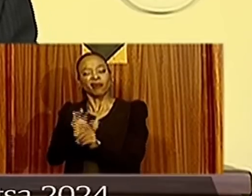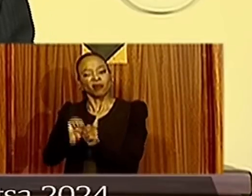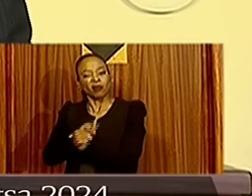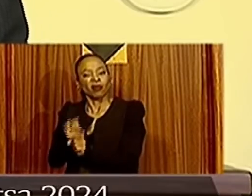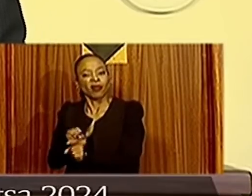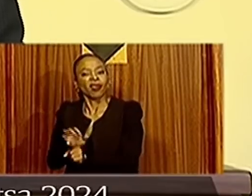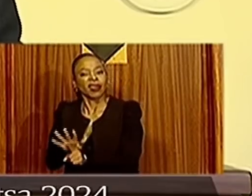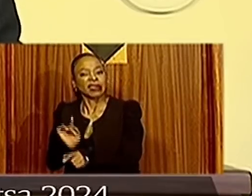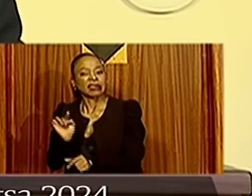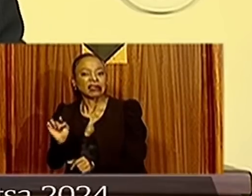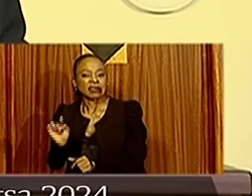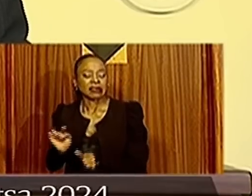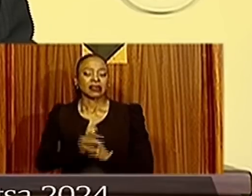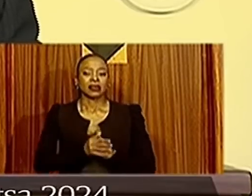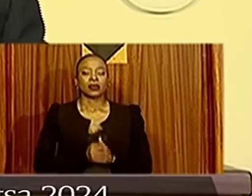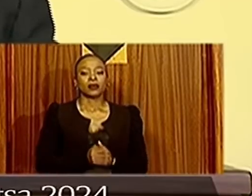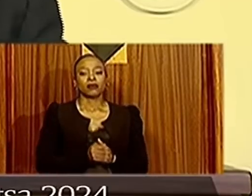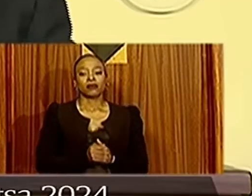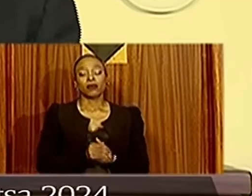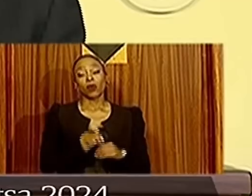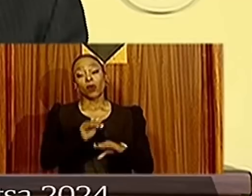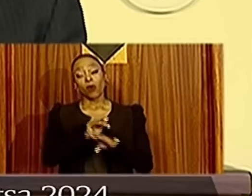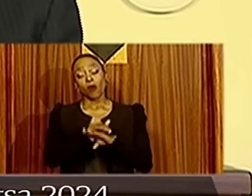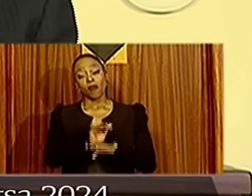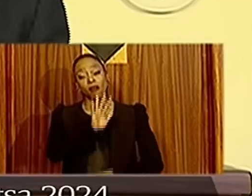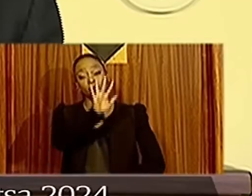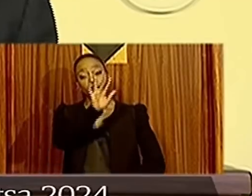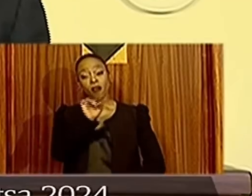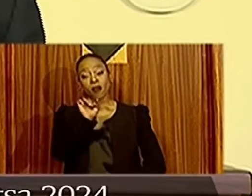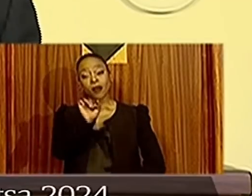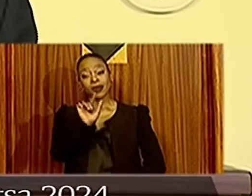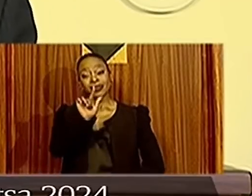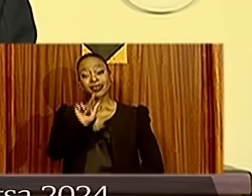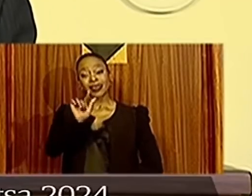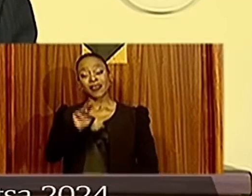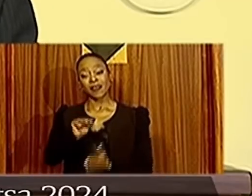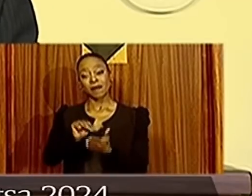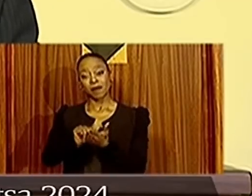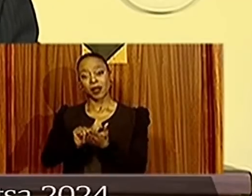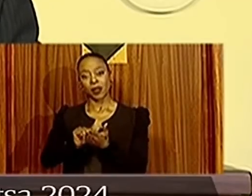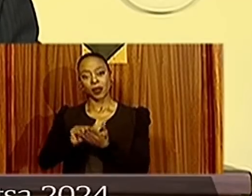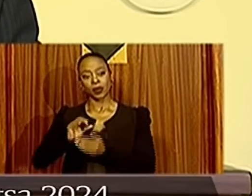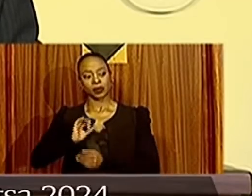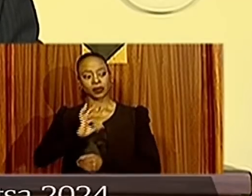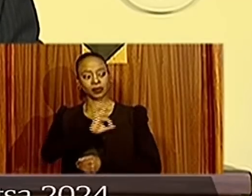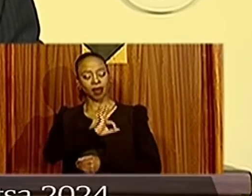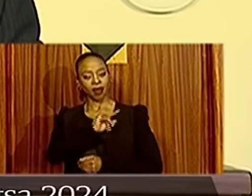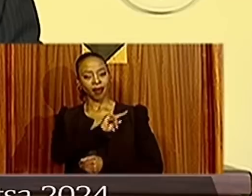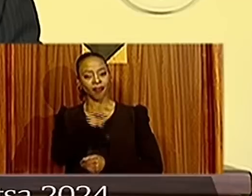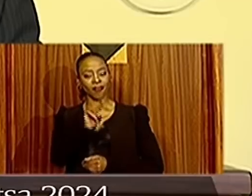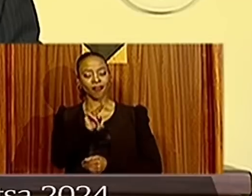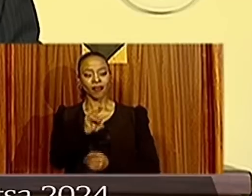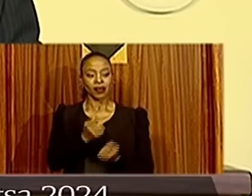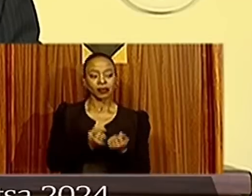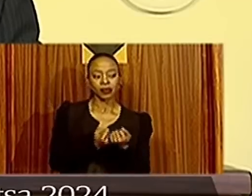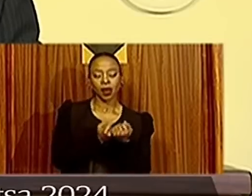pandemic. More than 5.7 million workers received wage support through the special